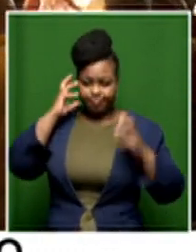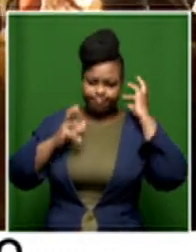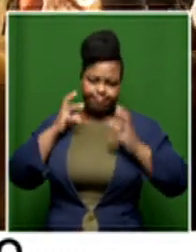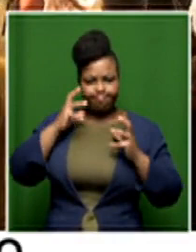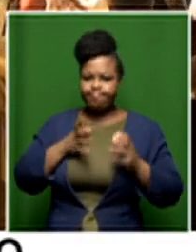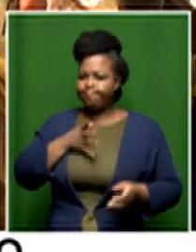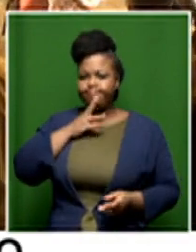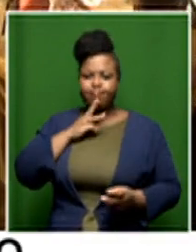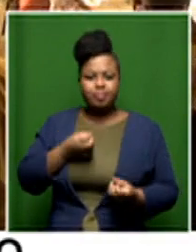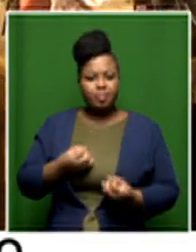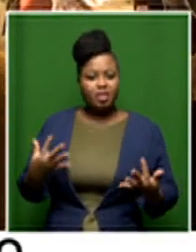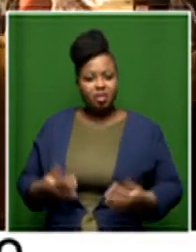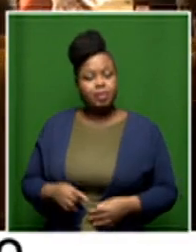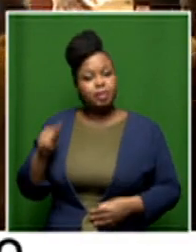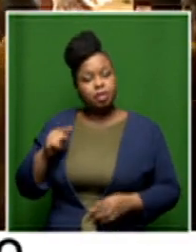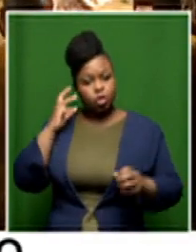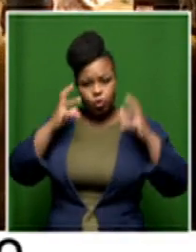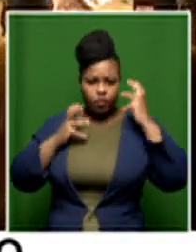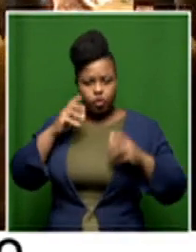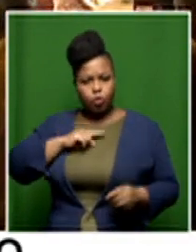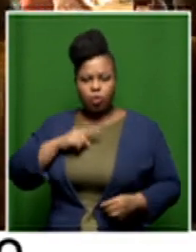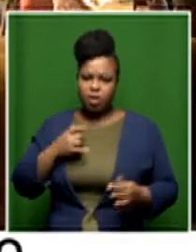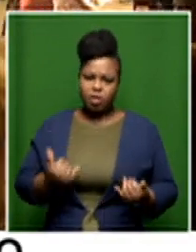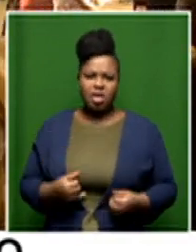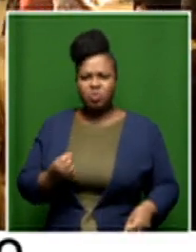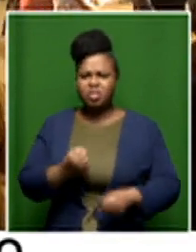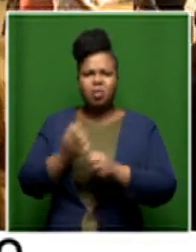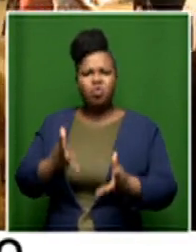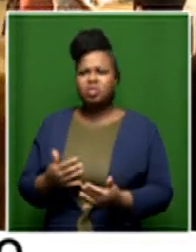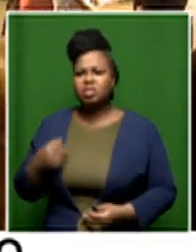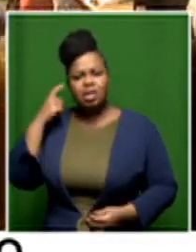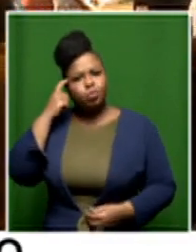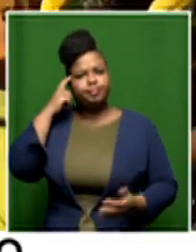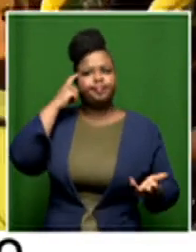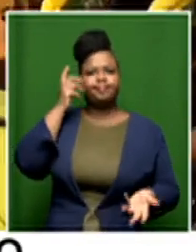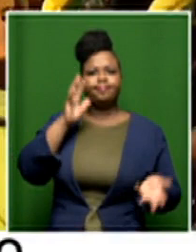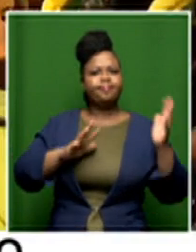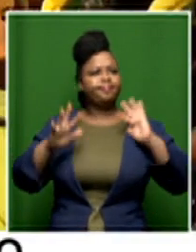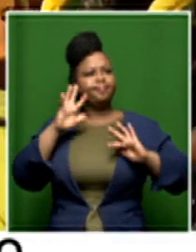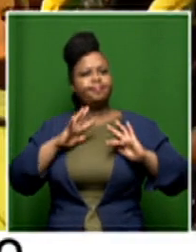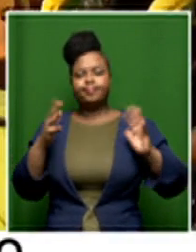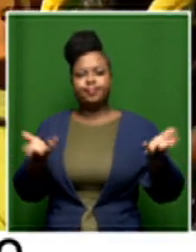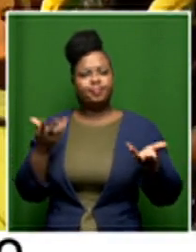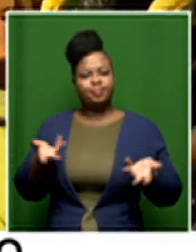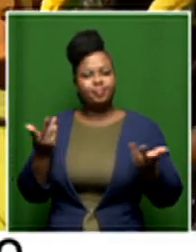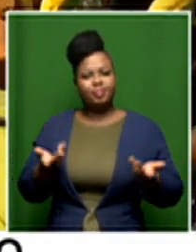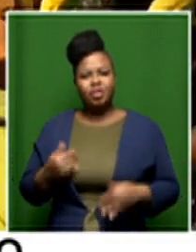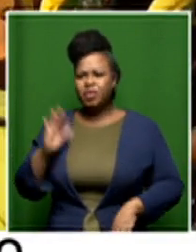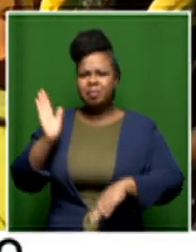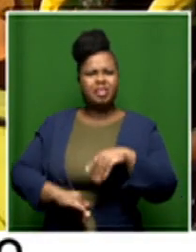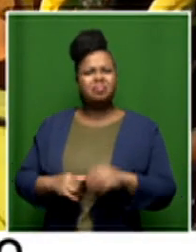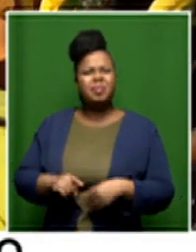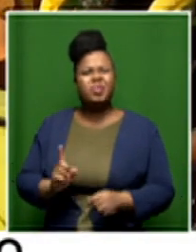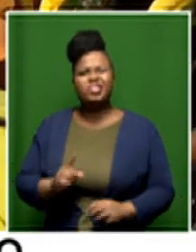comes in. And it's the kind of confusion that is leaving supporters and everyone else wondering, what was the initial sanction